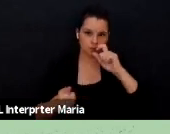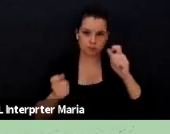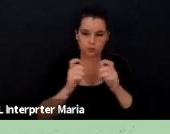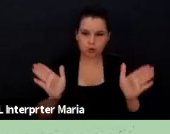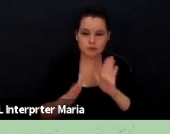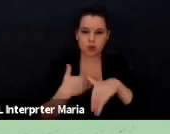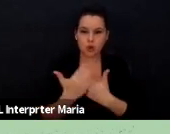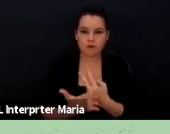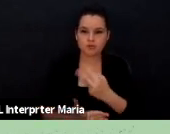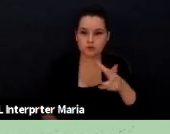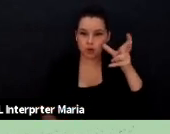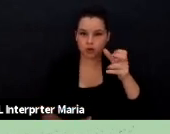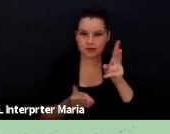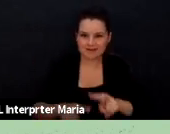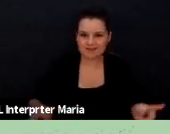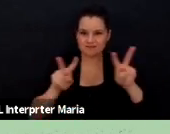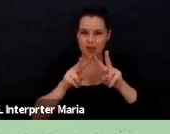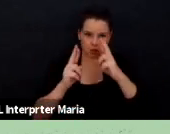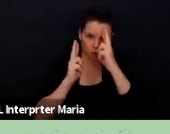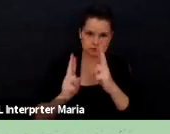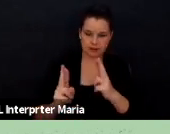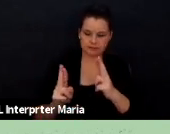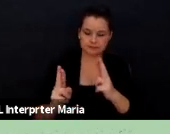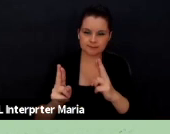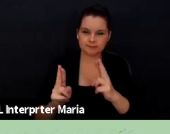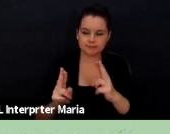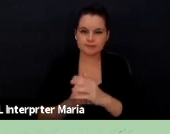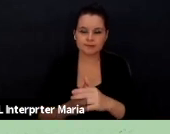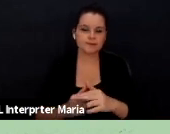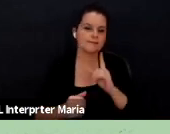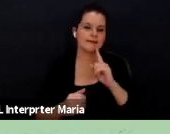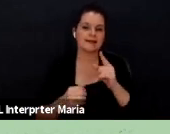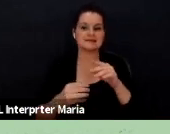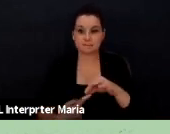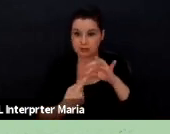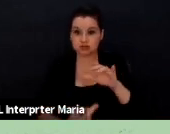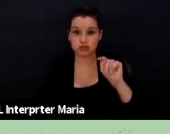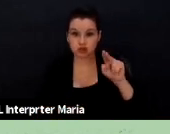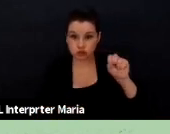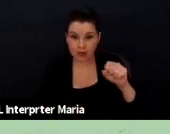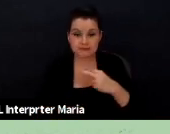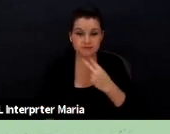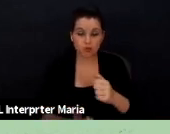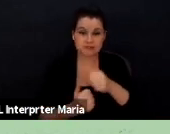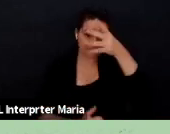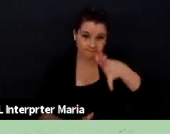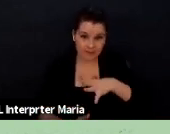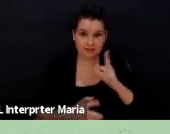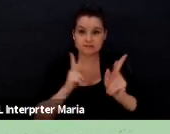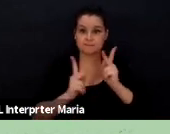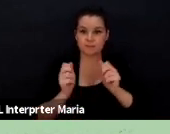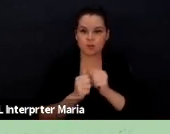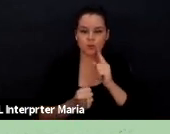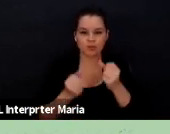are heard, valued, respected, and honored, especially trans voices, male voices, and folks with multiple